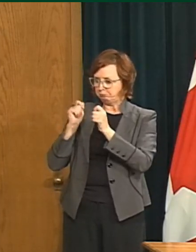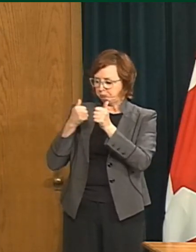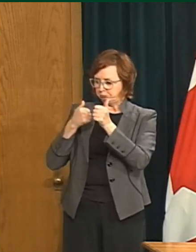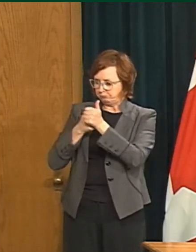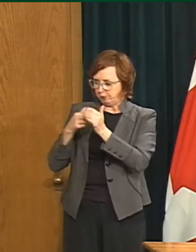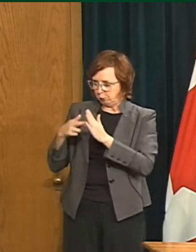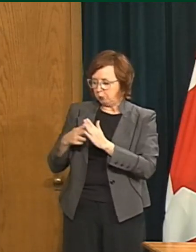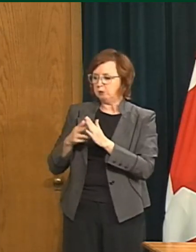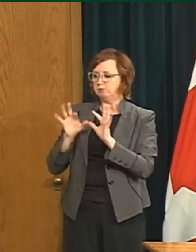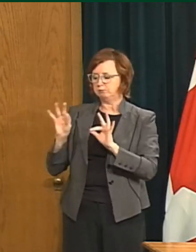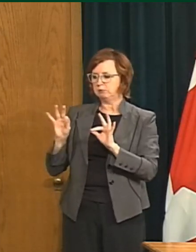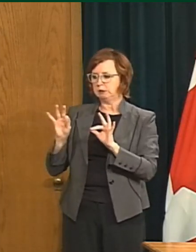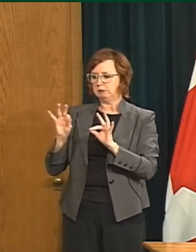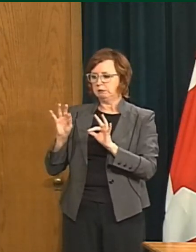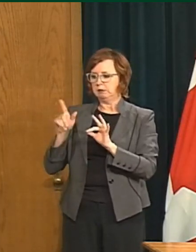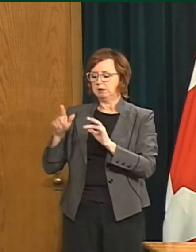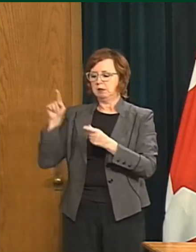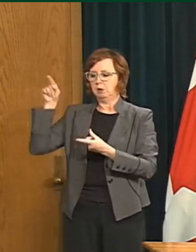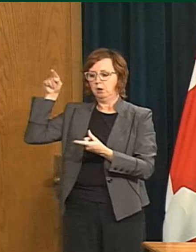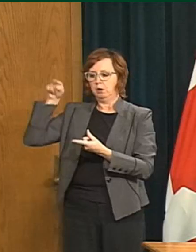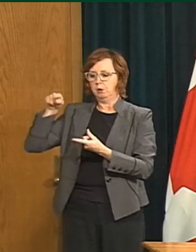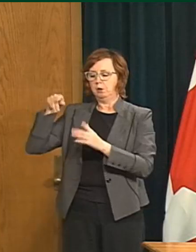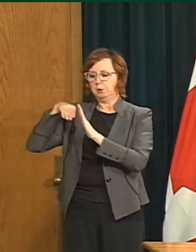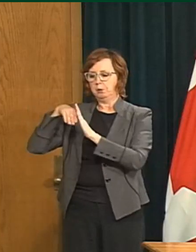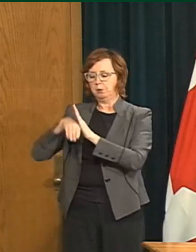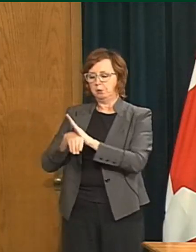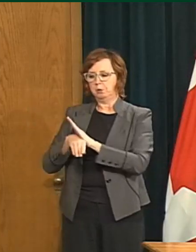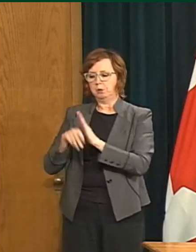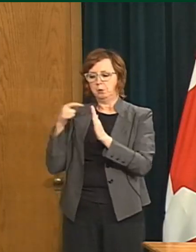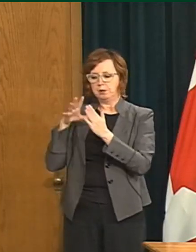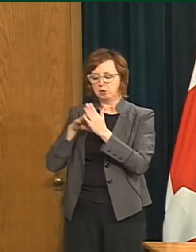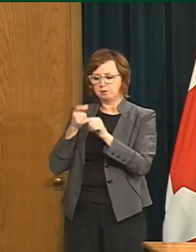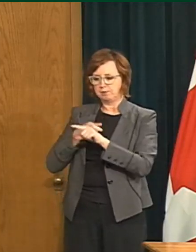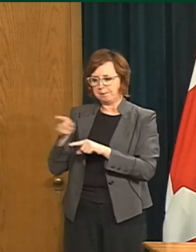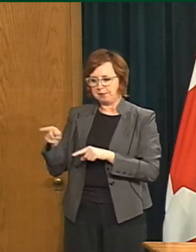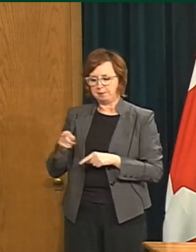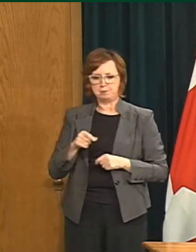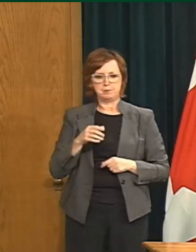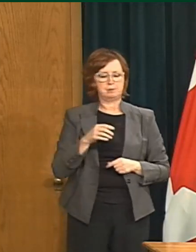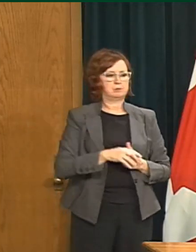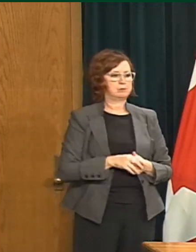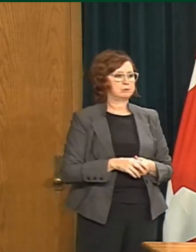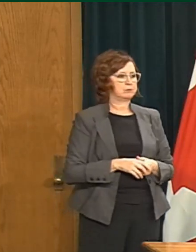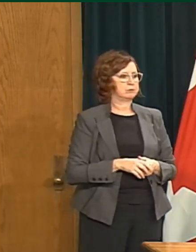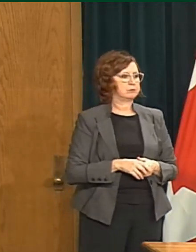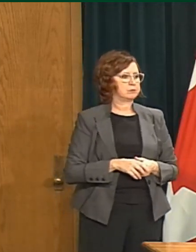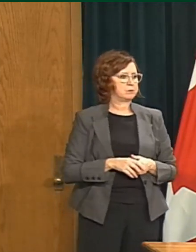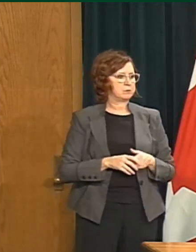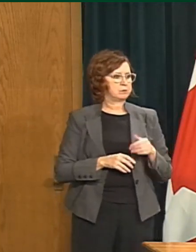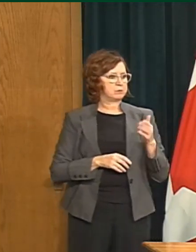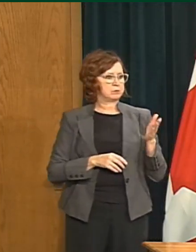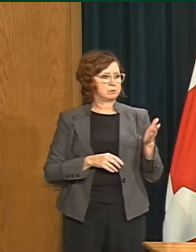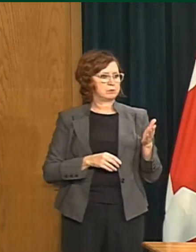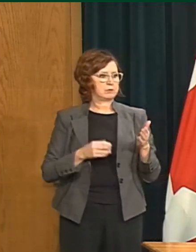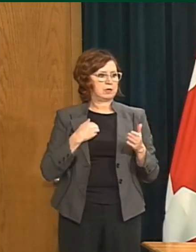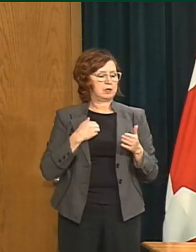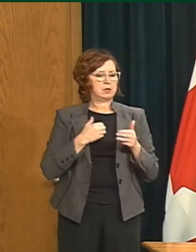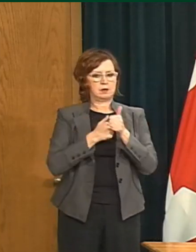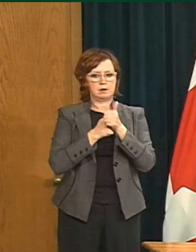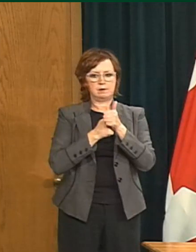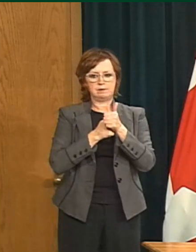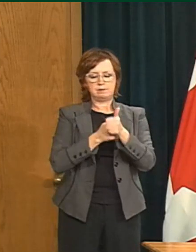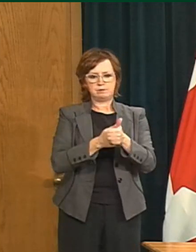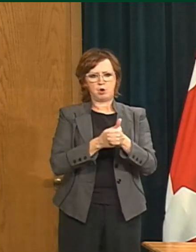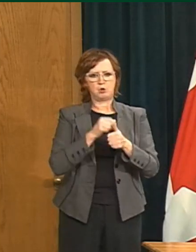other at a global level and will continue to do so. And then this is a follow-up for the Premier. When